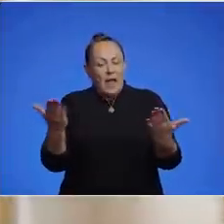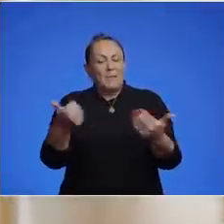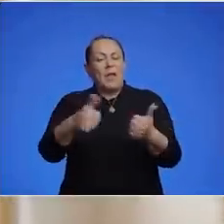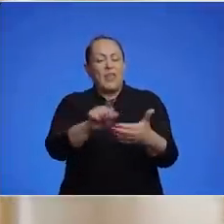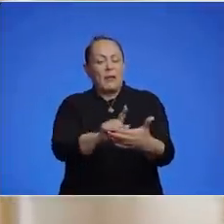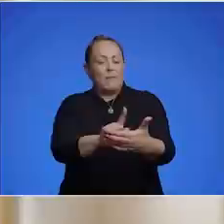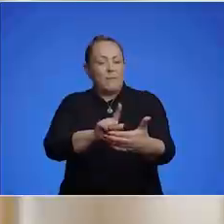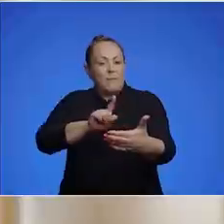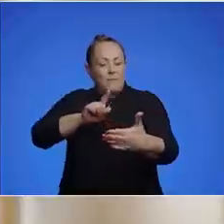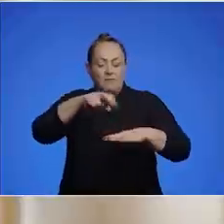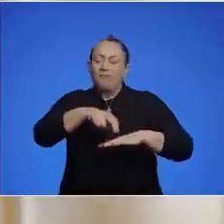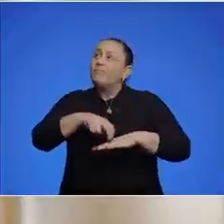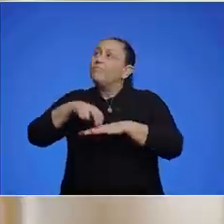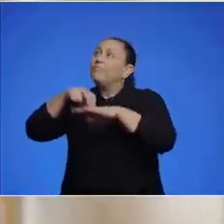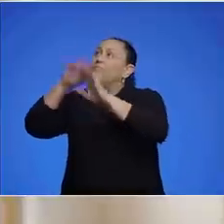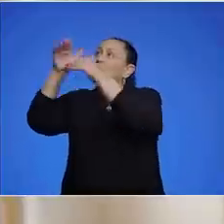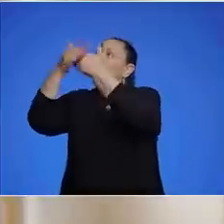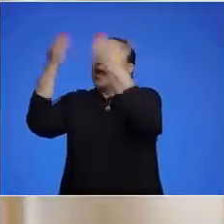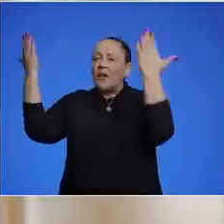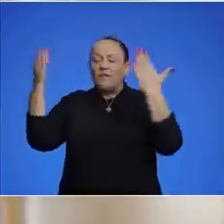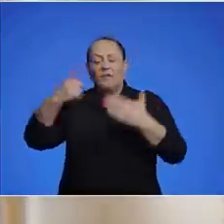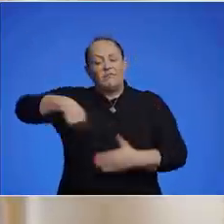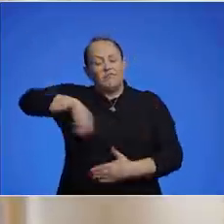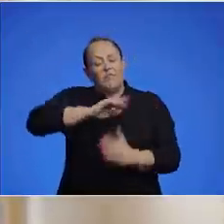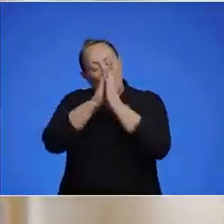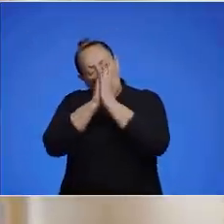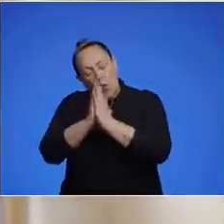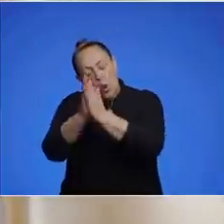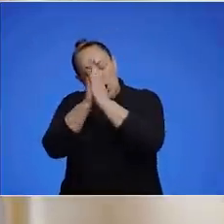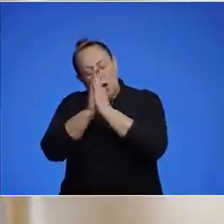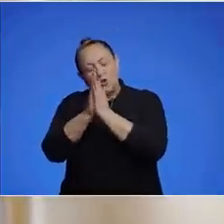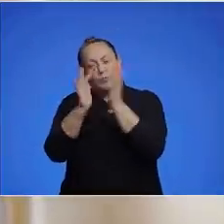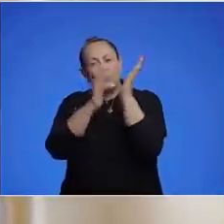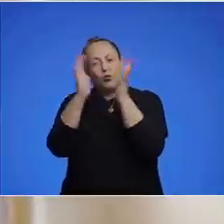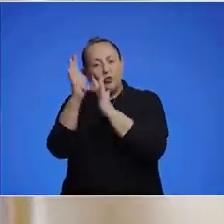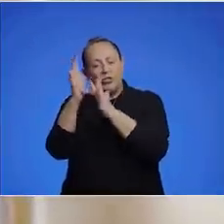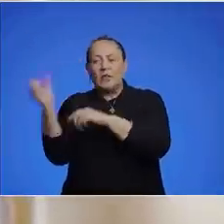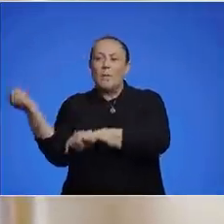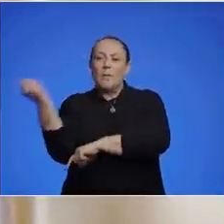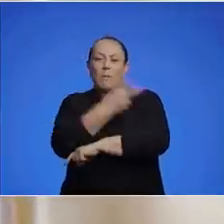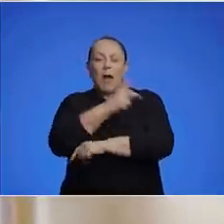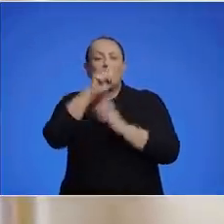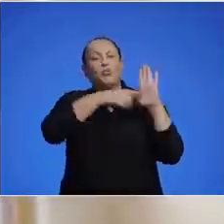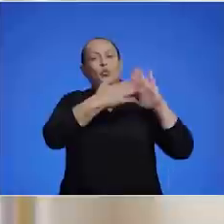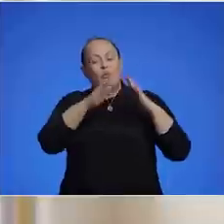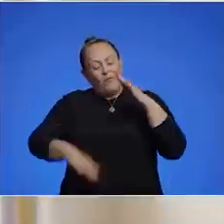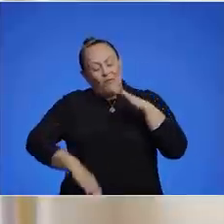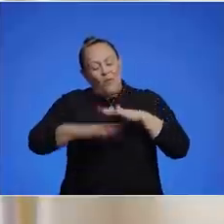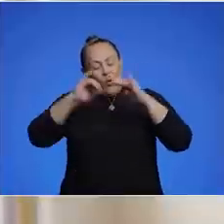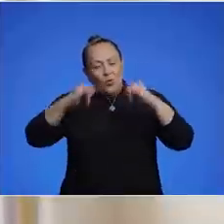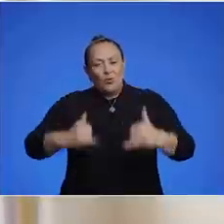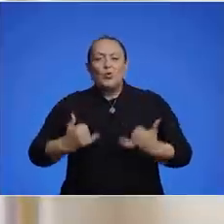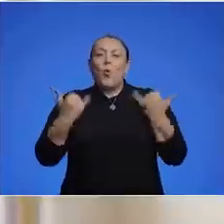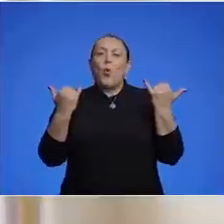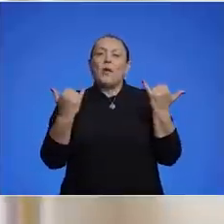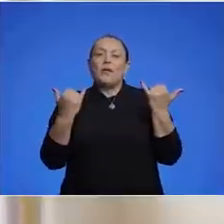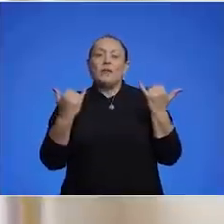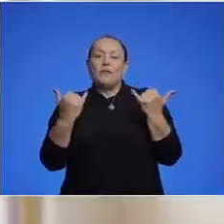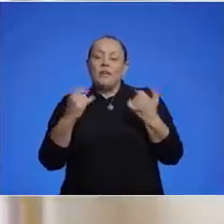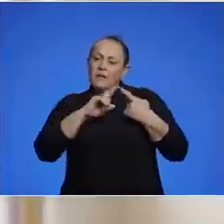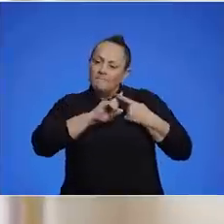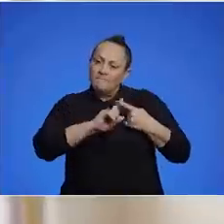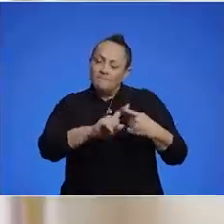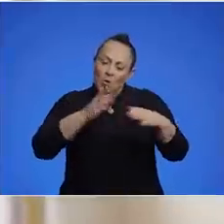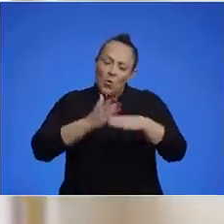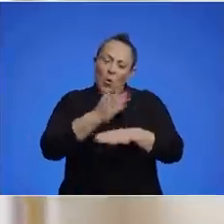up into heaven. They worshipped him, and they went back to Jerusalem full of joy. And they were continually